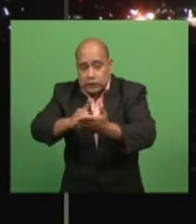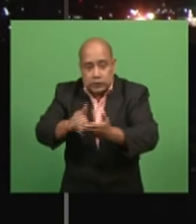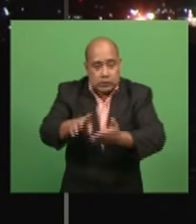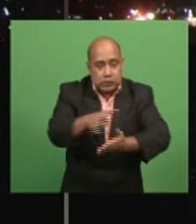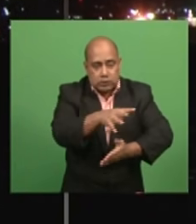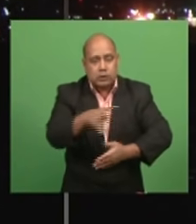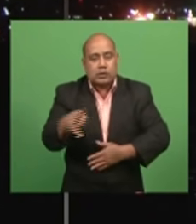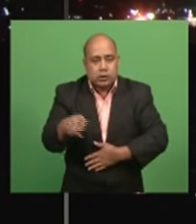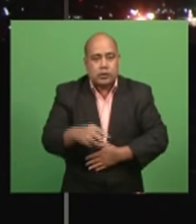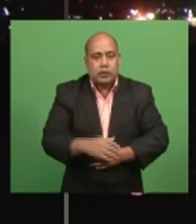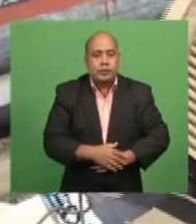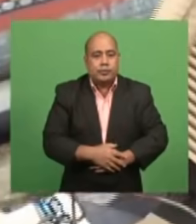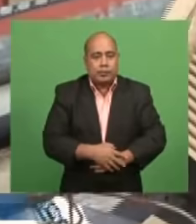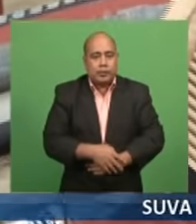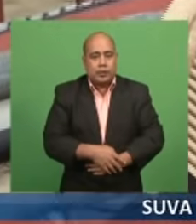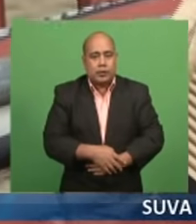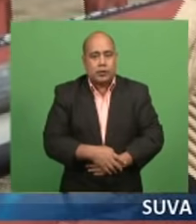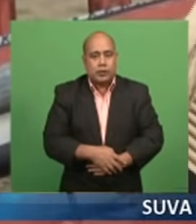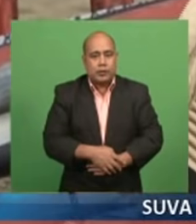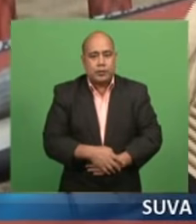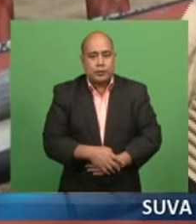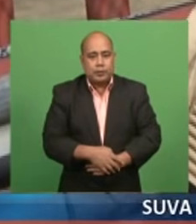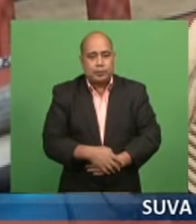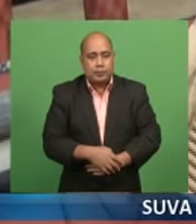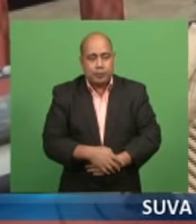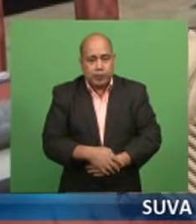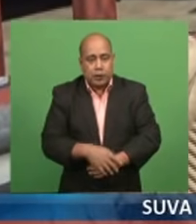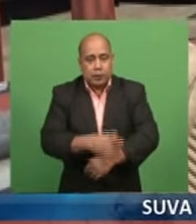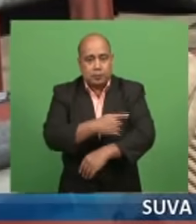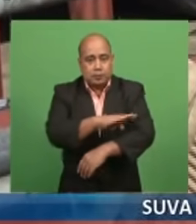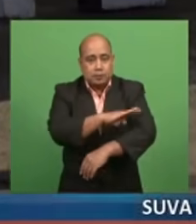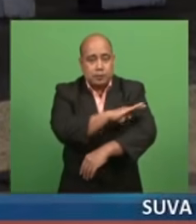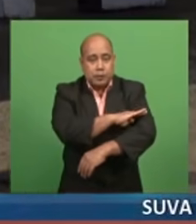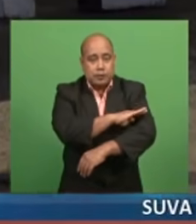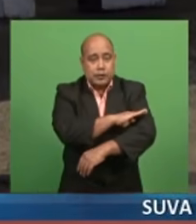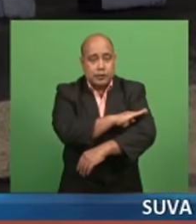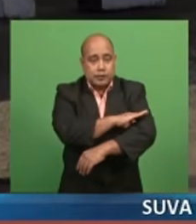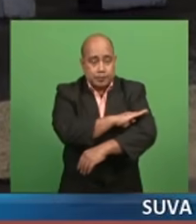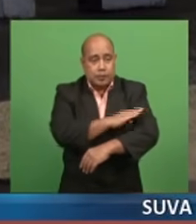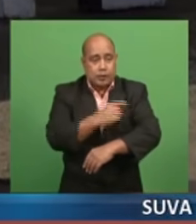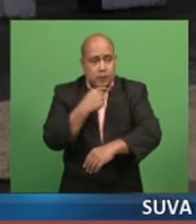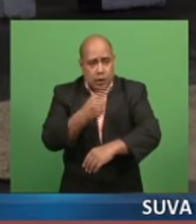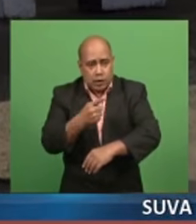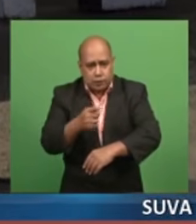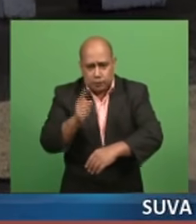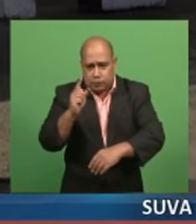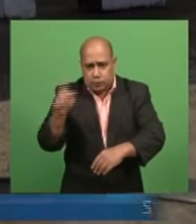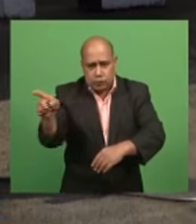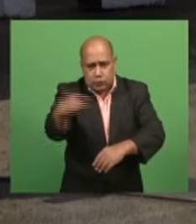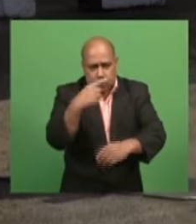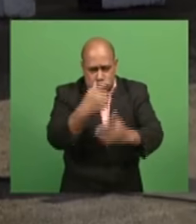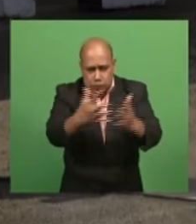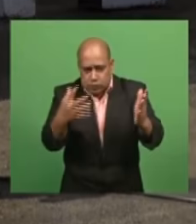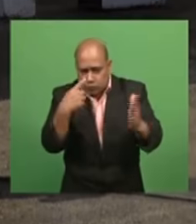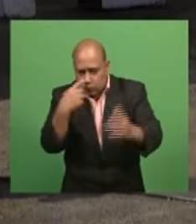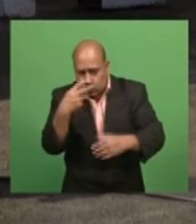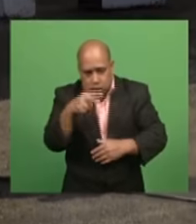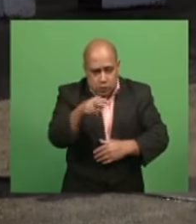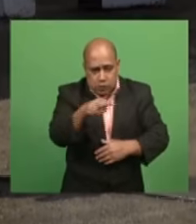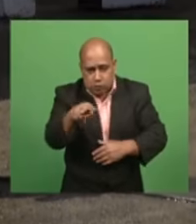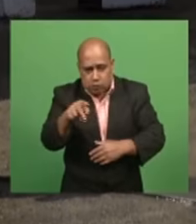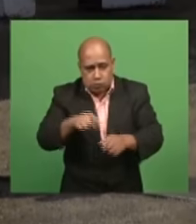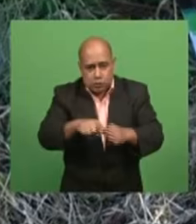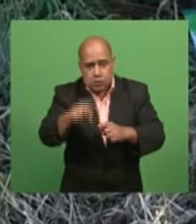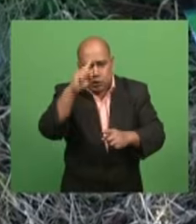Rakautonga reports. Prime Minister Vorengen Bainimarama says they are seeing a rise in illnesses that thrive in